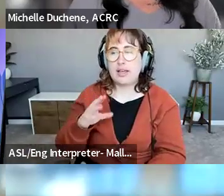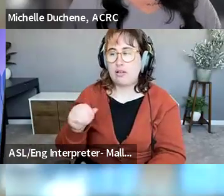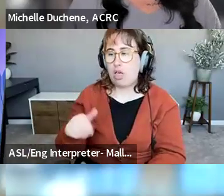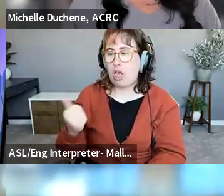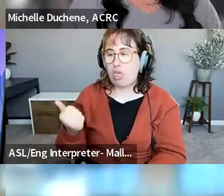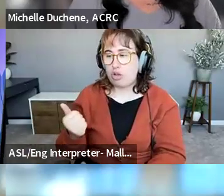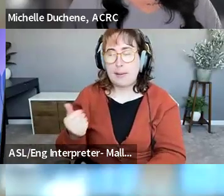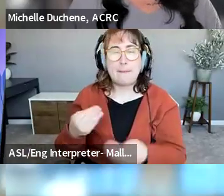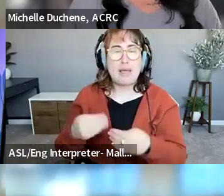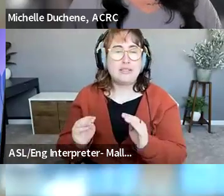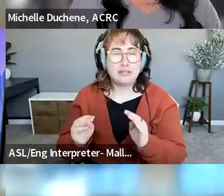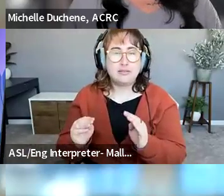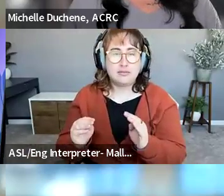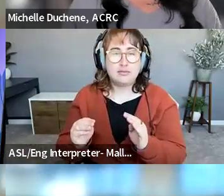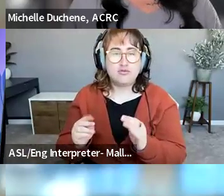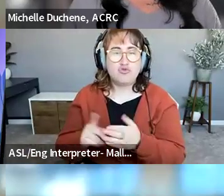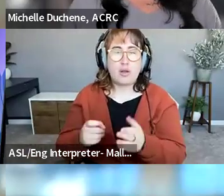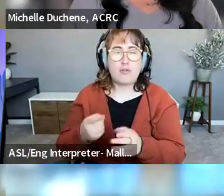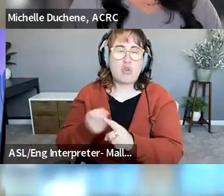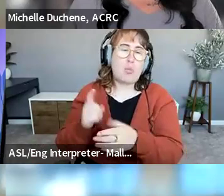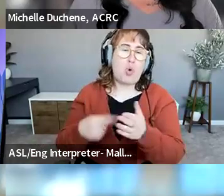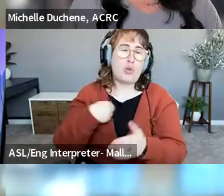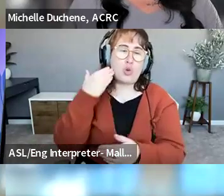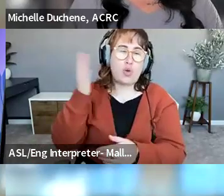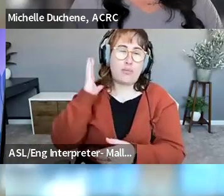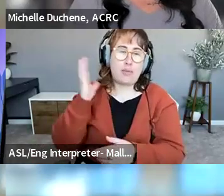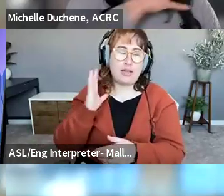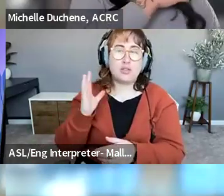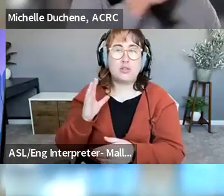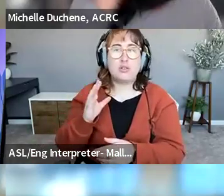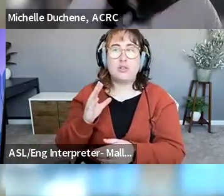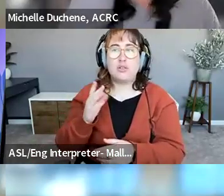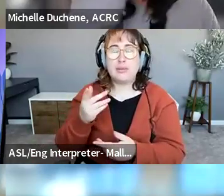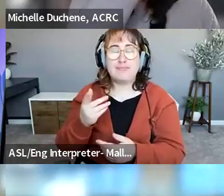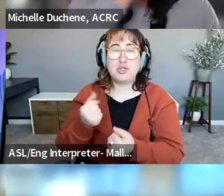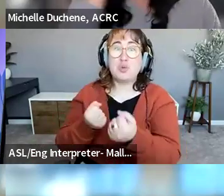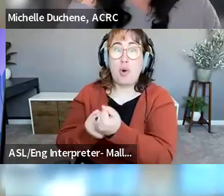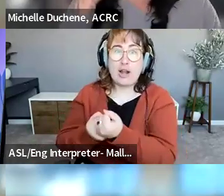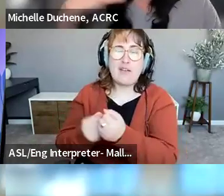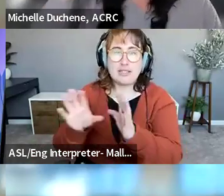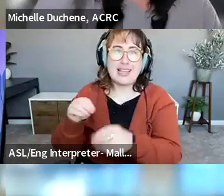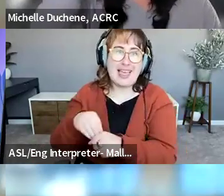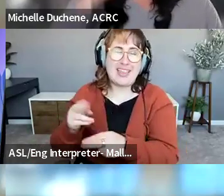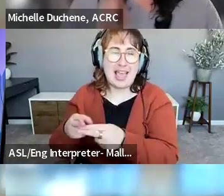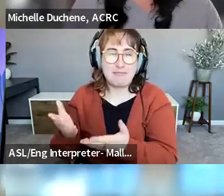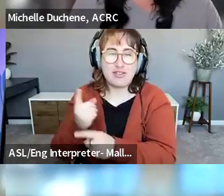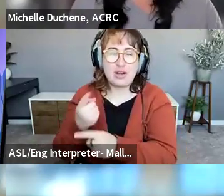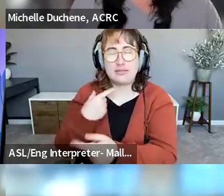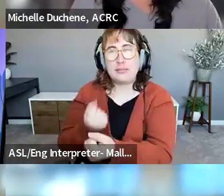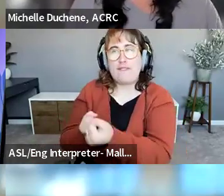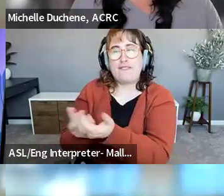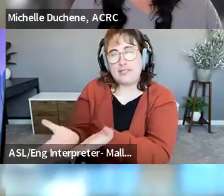other methods that we've known in the past. And it's really supportive in the name, but also just really